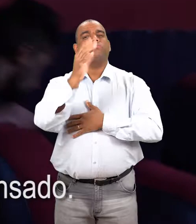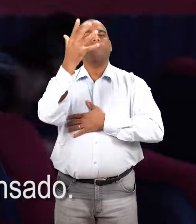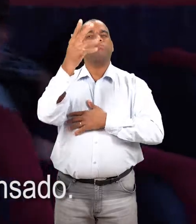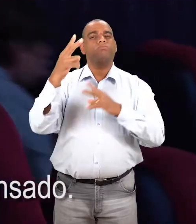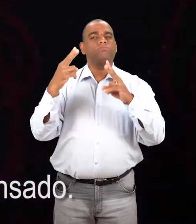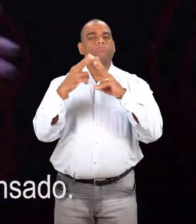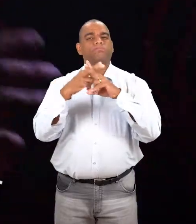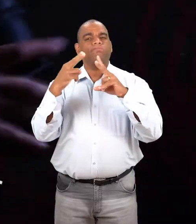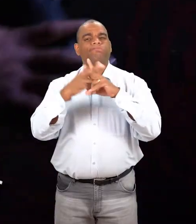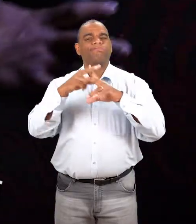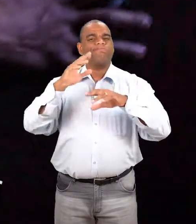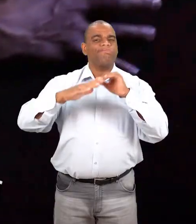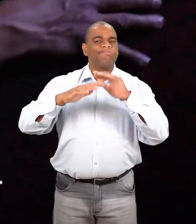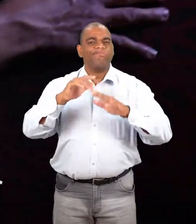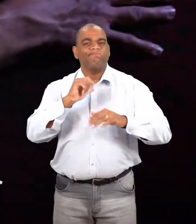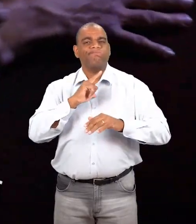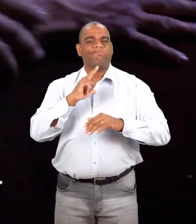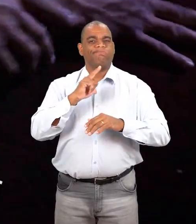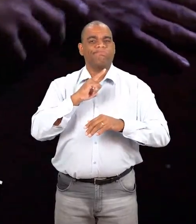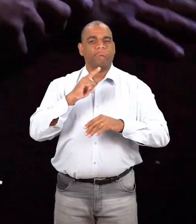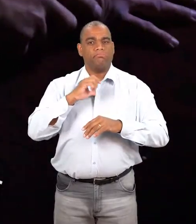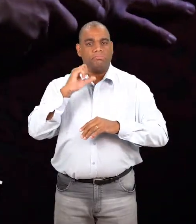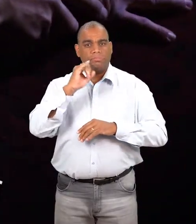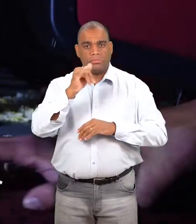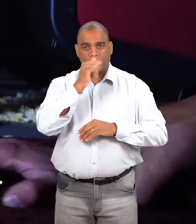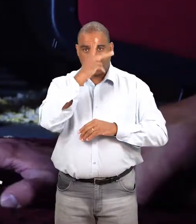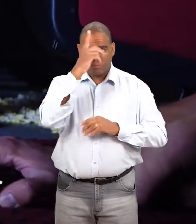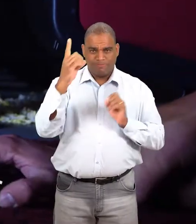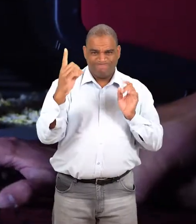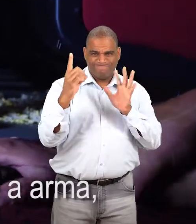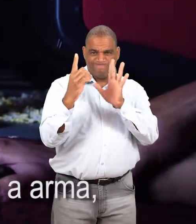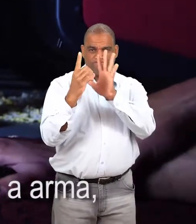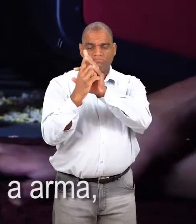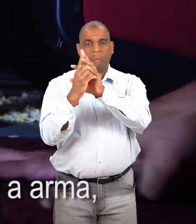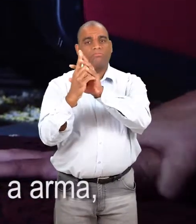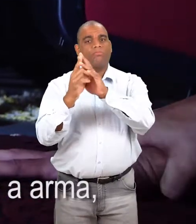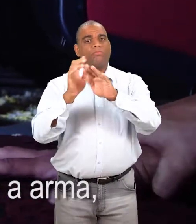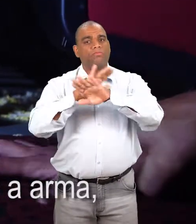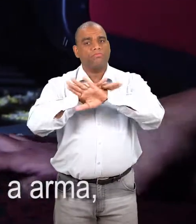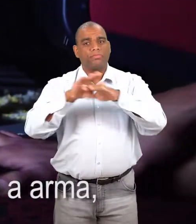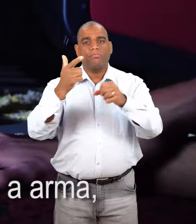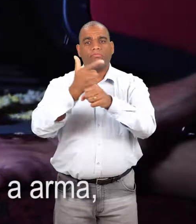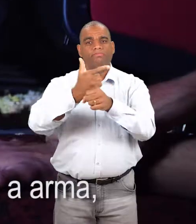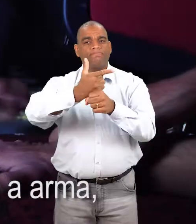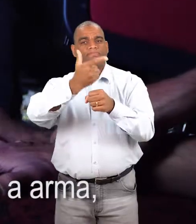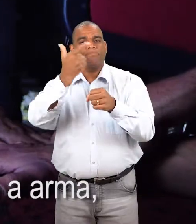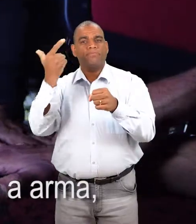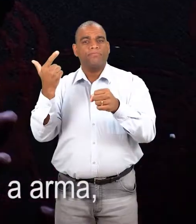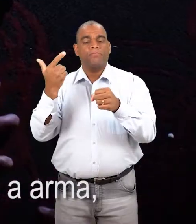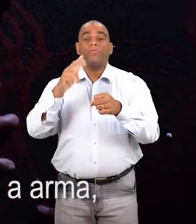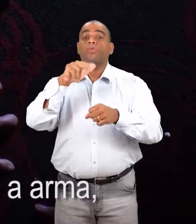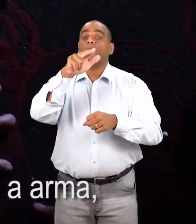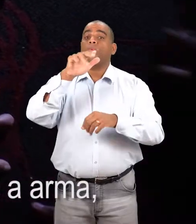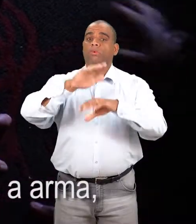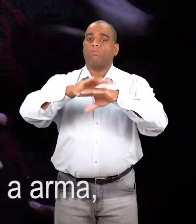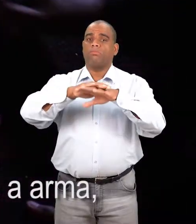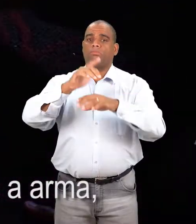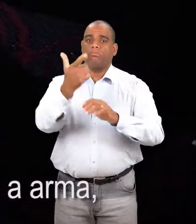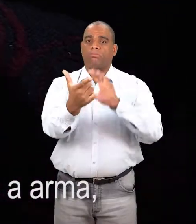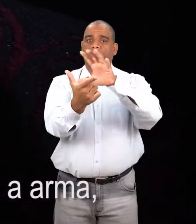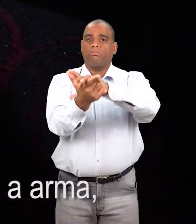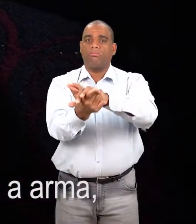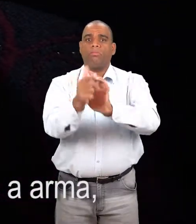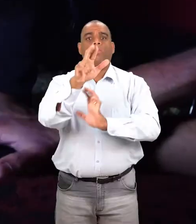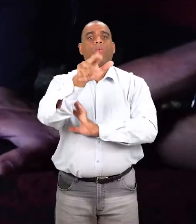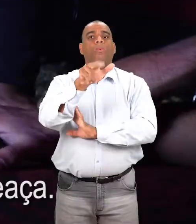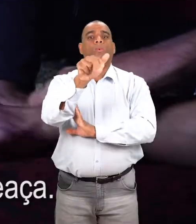probably never thought about. If you or others had to directly confront an assailant and you have successfully disarmed that person, whatever you do, don't